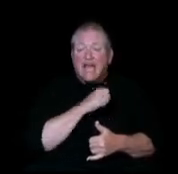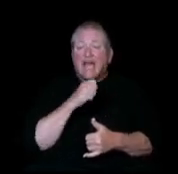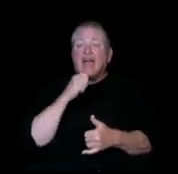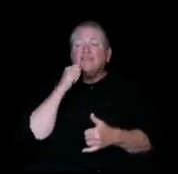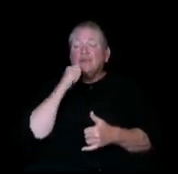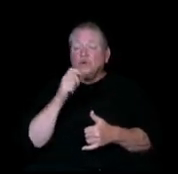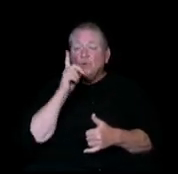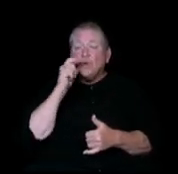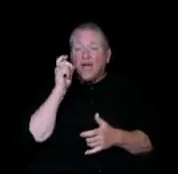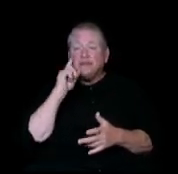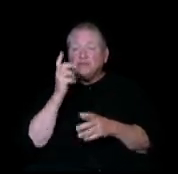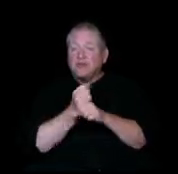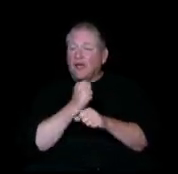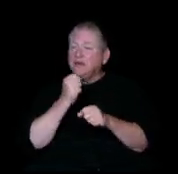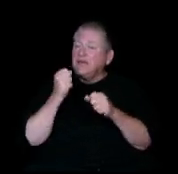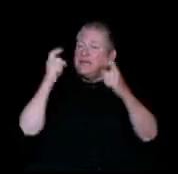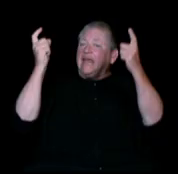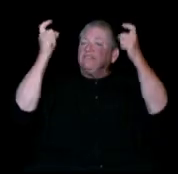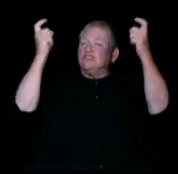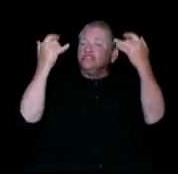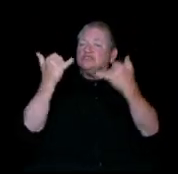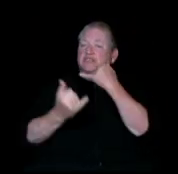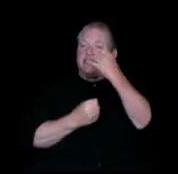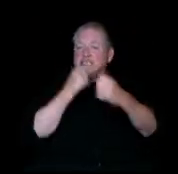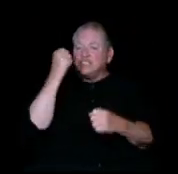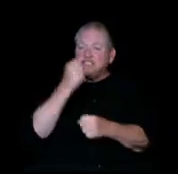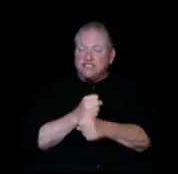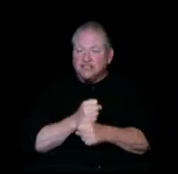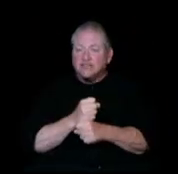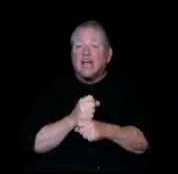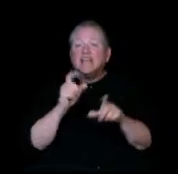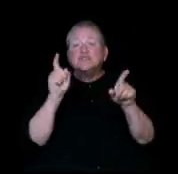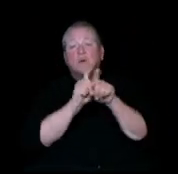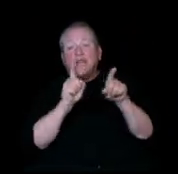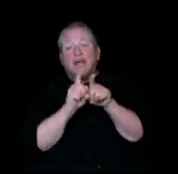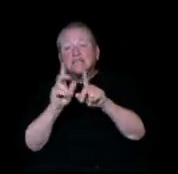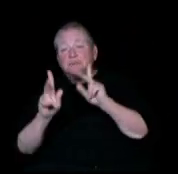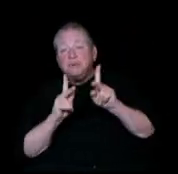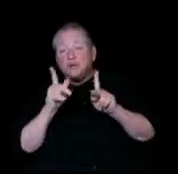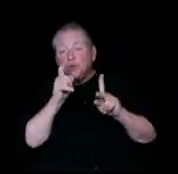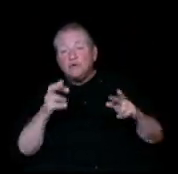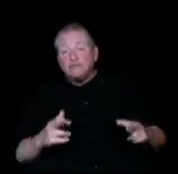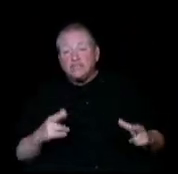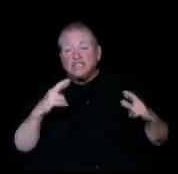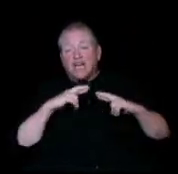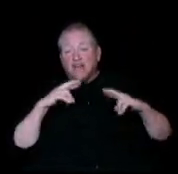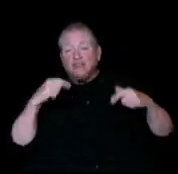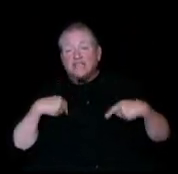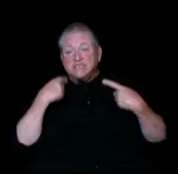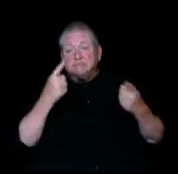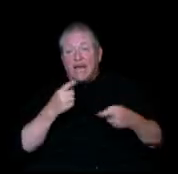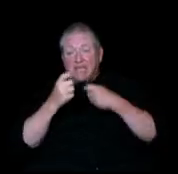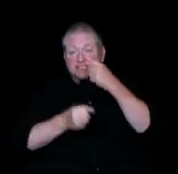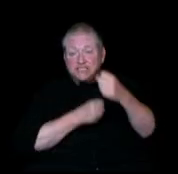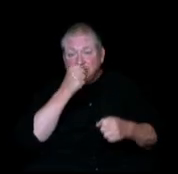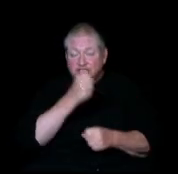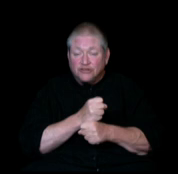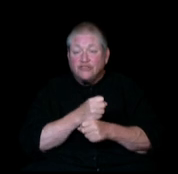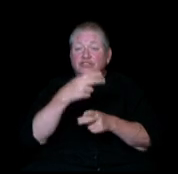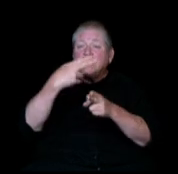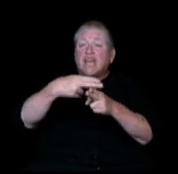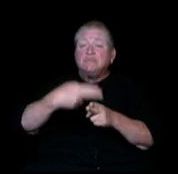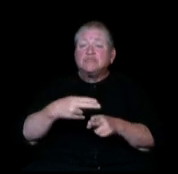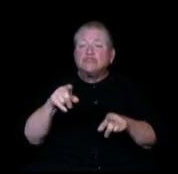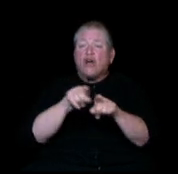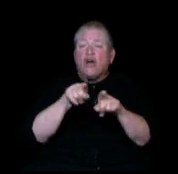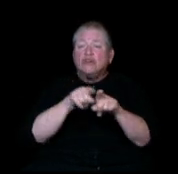a milestone anniversary in the past year, and also for those who have retired in this past year. These names are